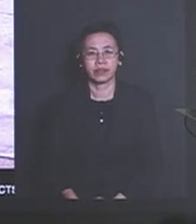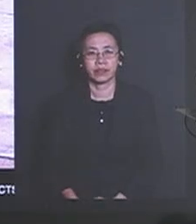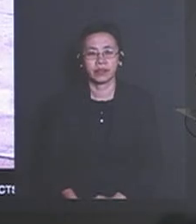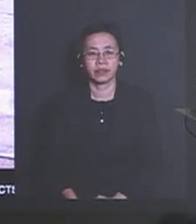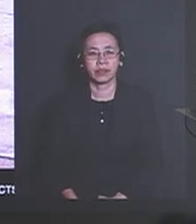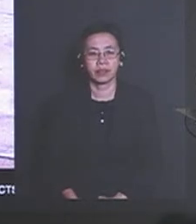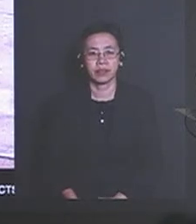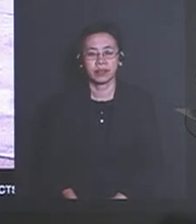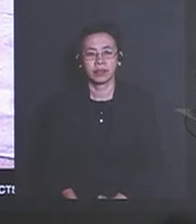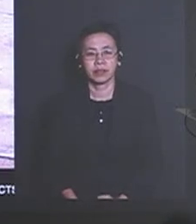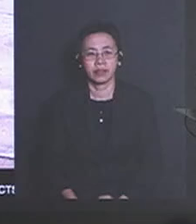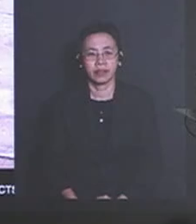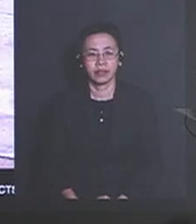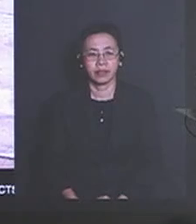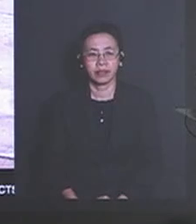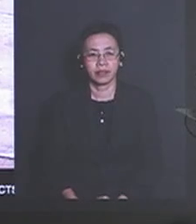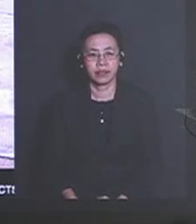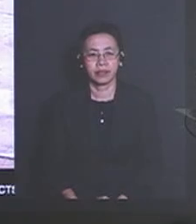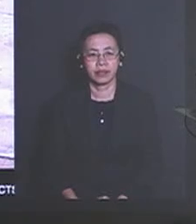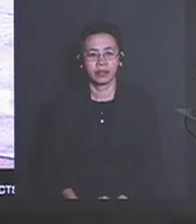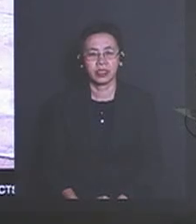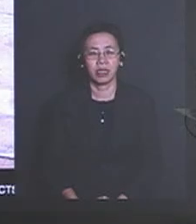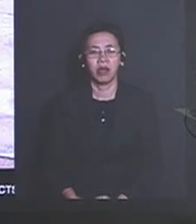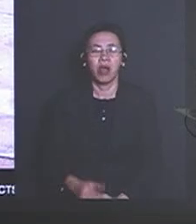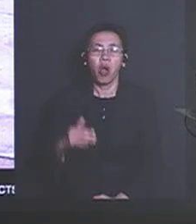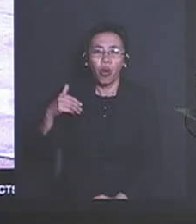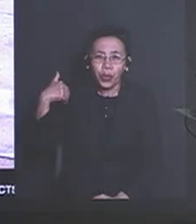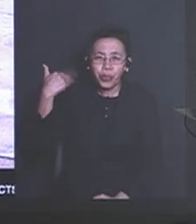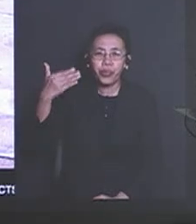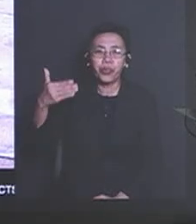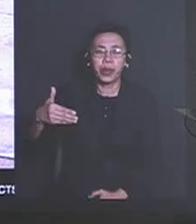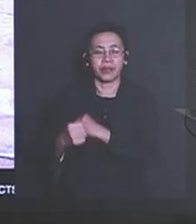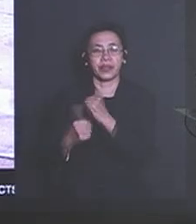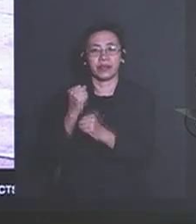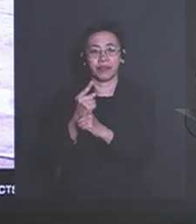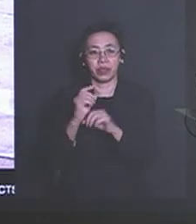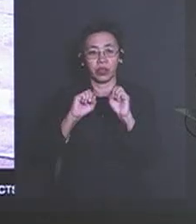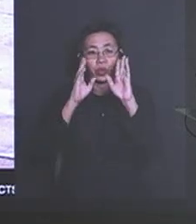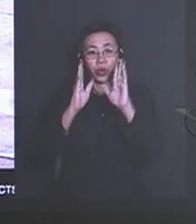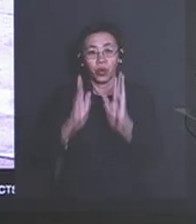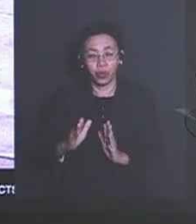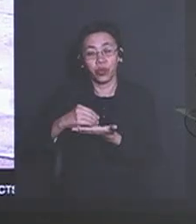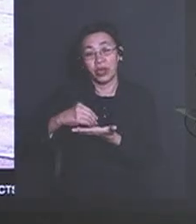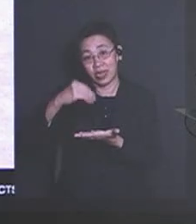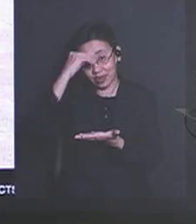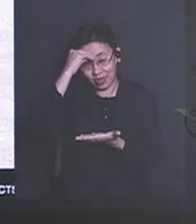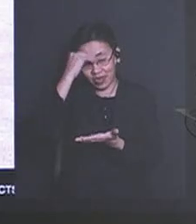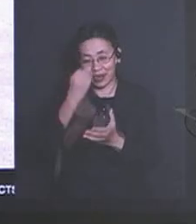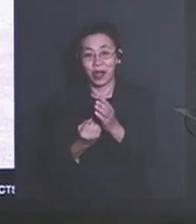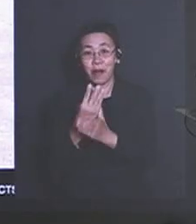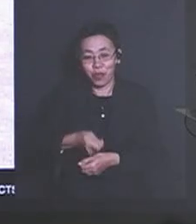So after a year, the student and teacher have successfully grown the flowers and plant, and they send this picture to us.